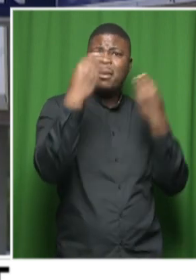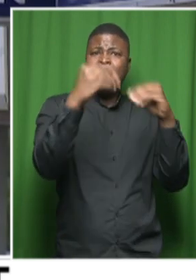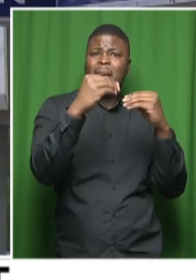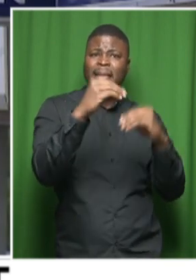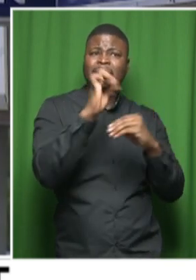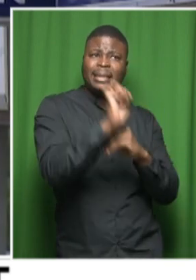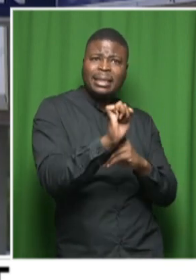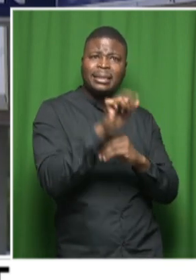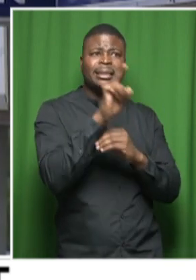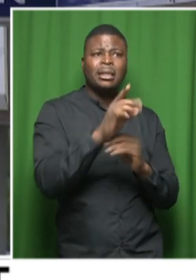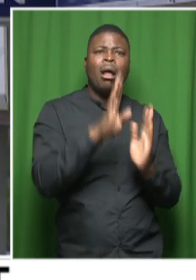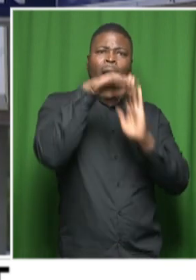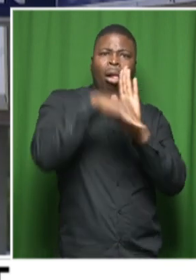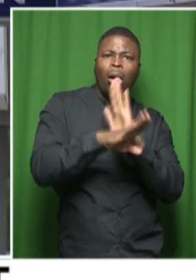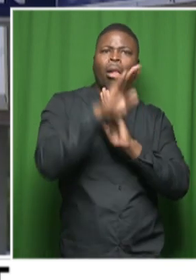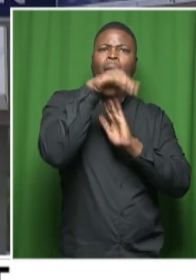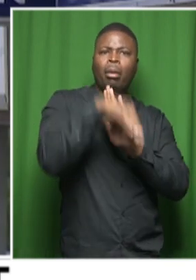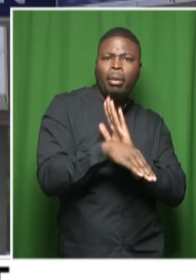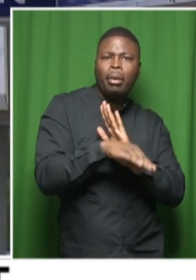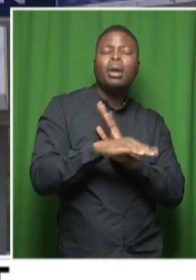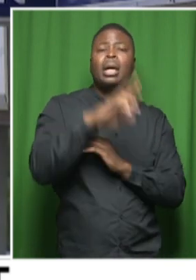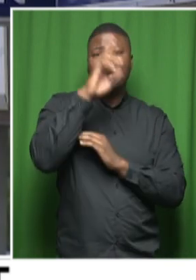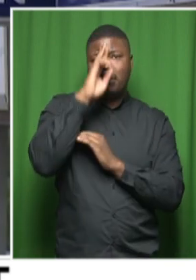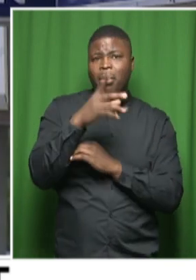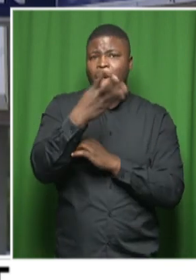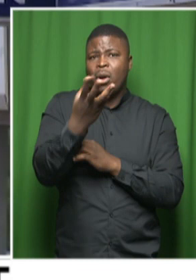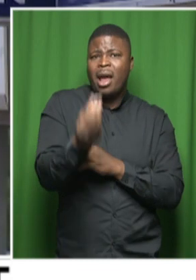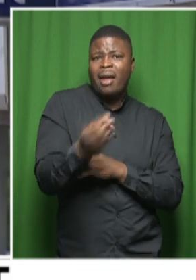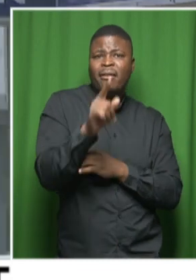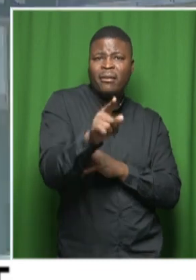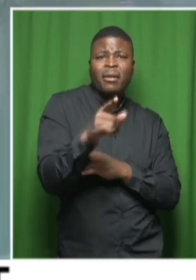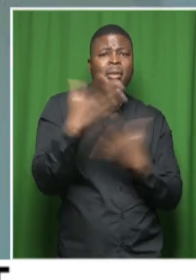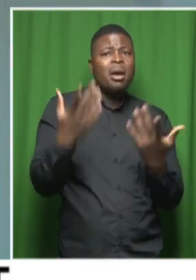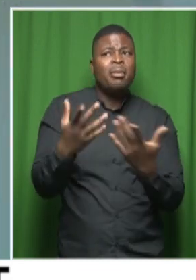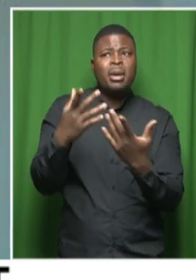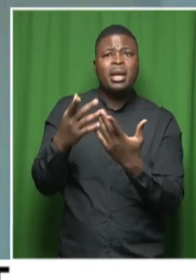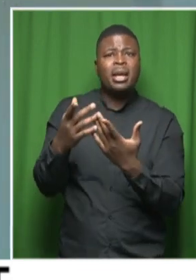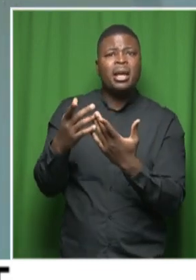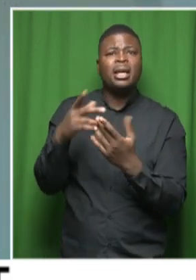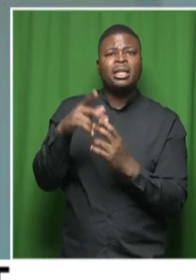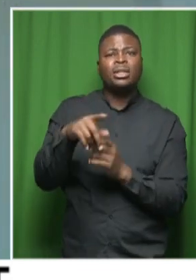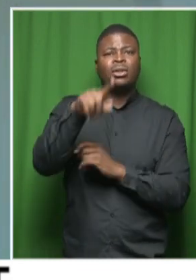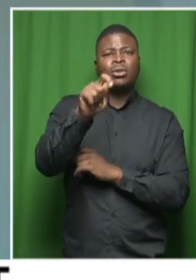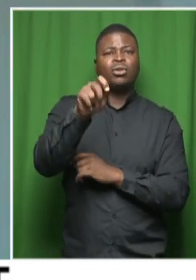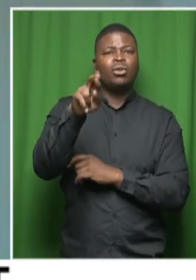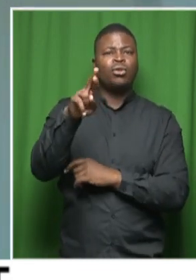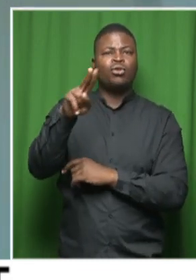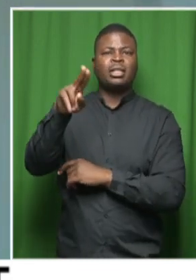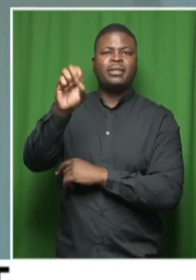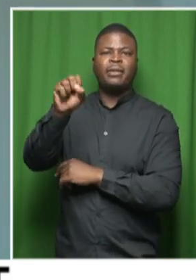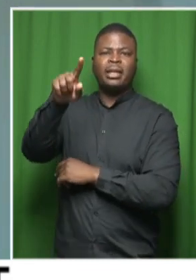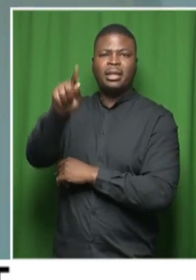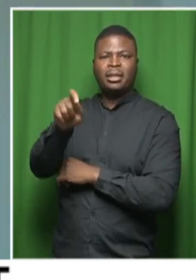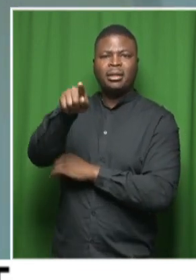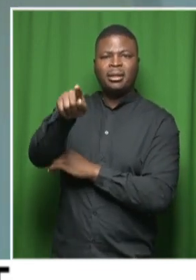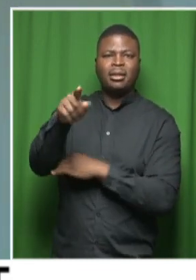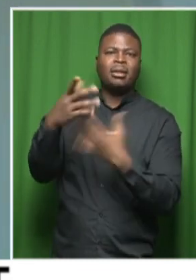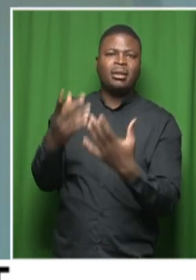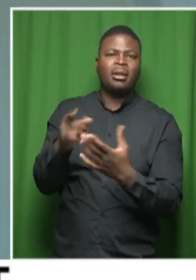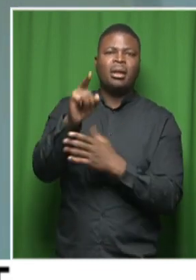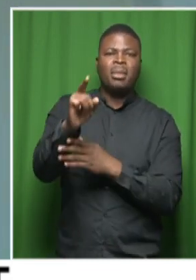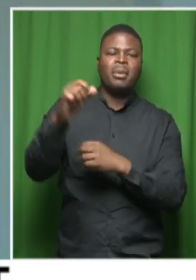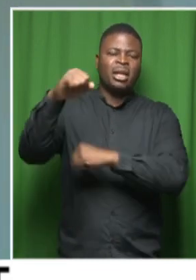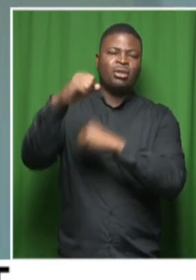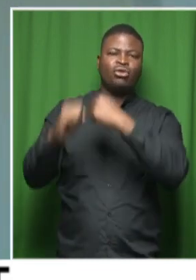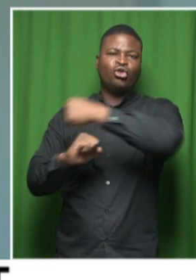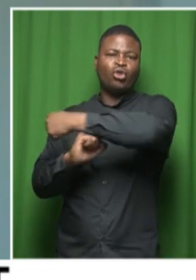not inherited any trust fund from anywhere else. So it means that so it's actually a leakage to individuals, but as well as